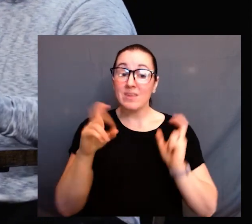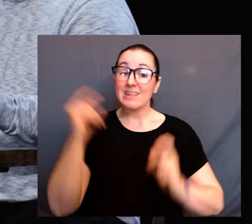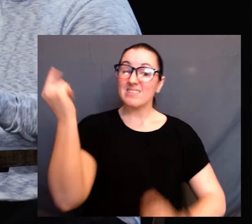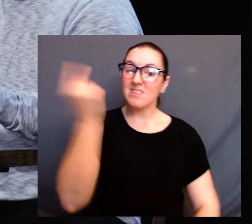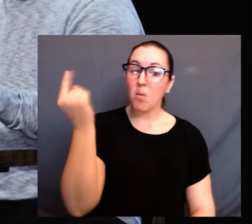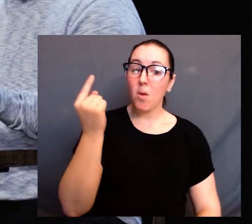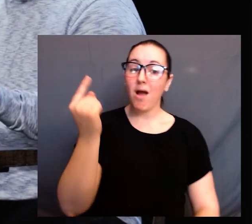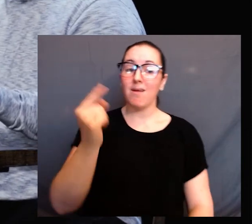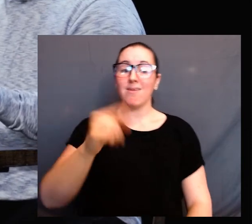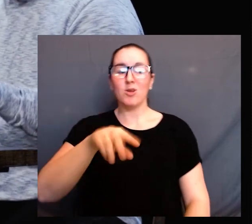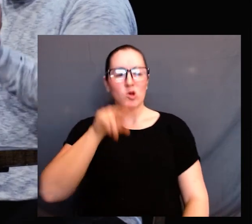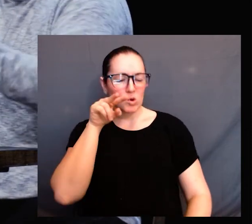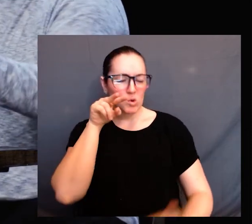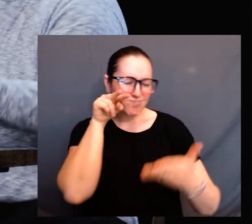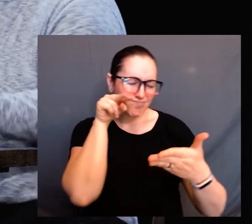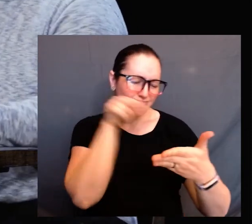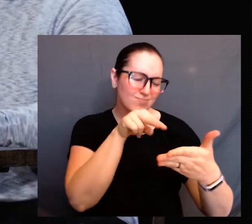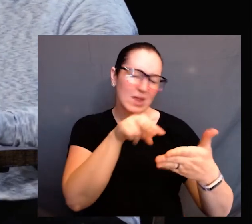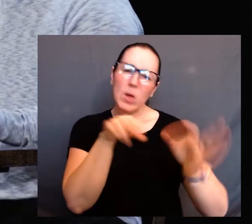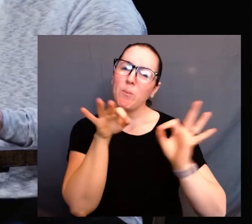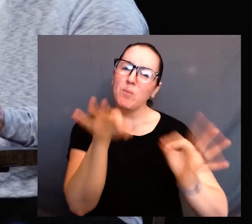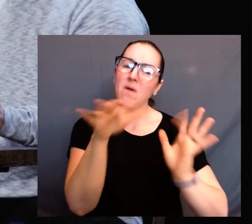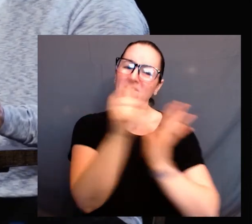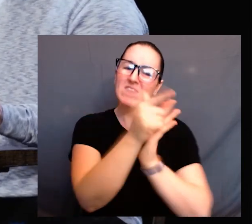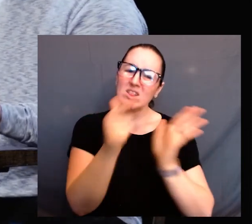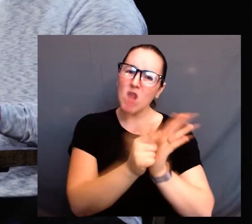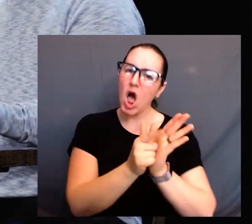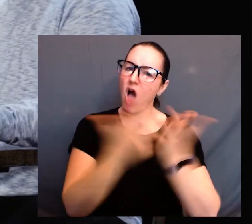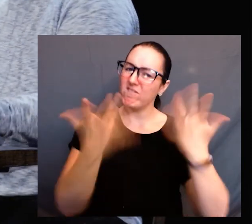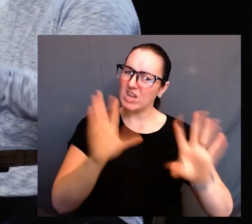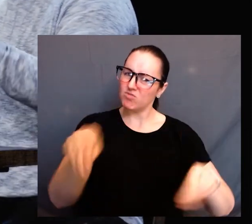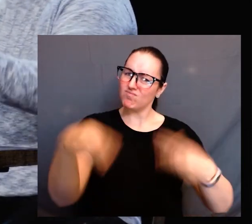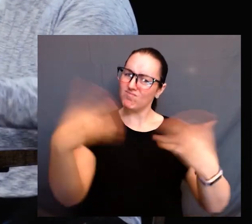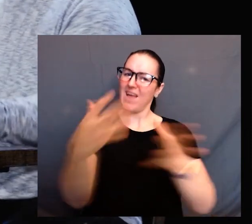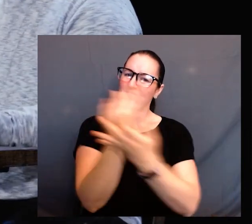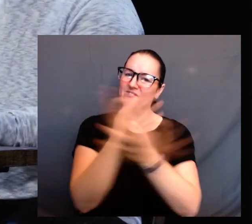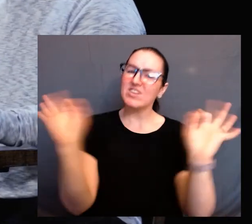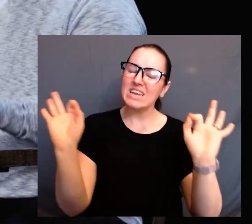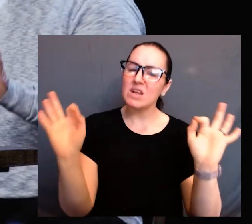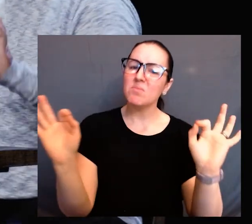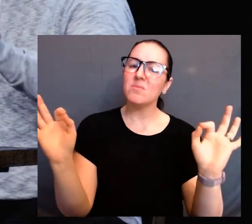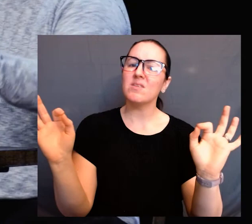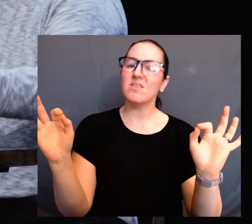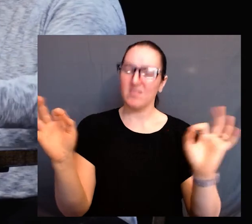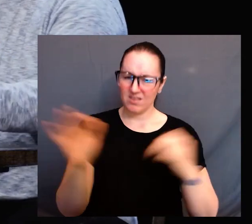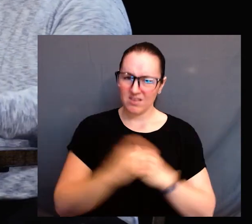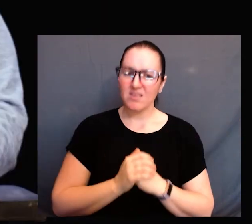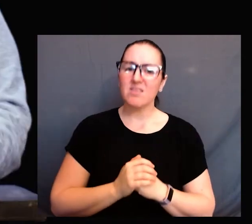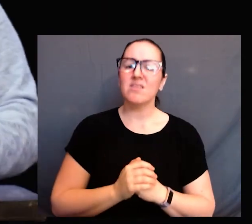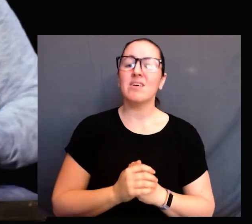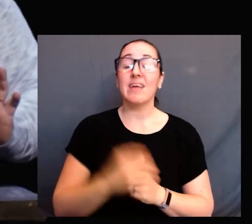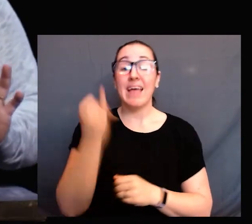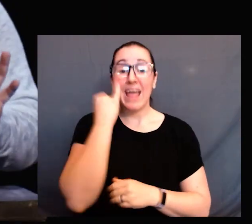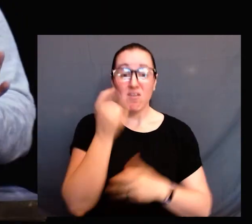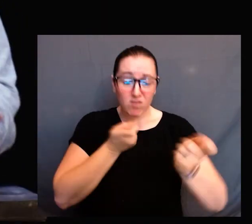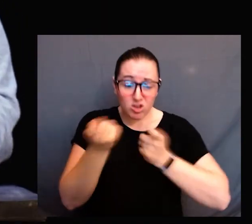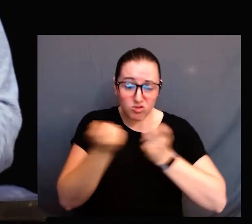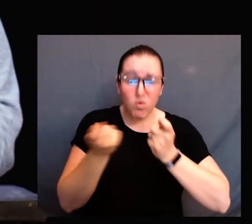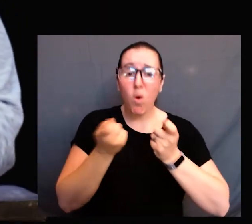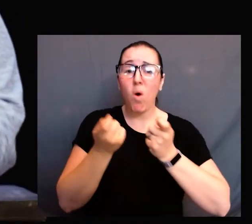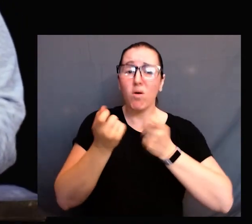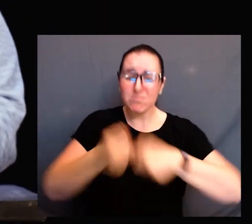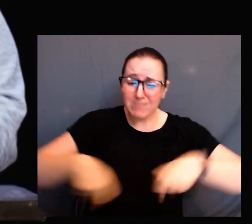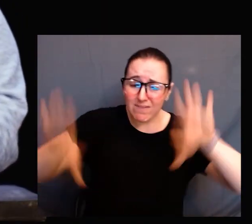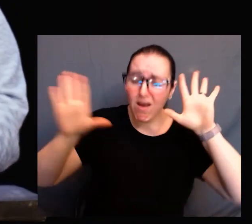freedom and continues in it. James says there's freedom in doing this. There's freedom that comes when you give